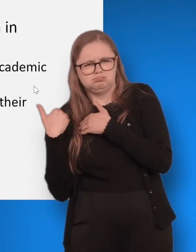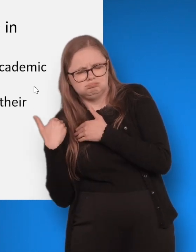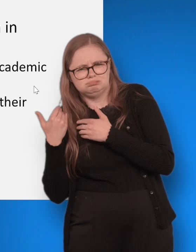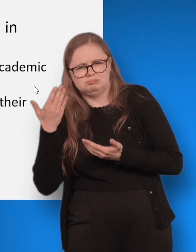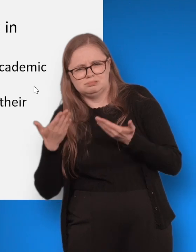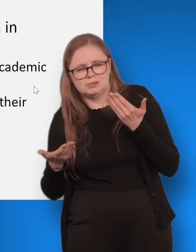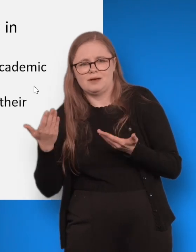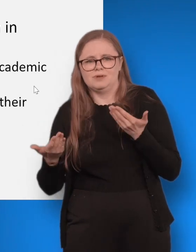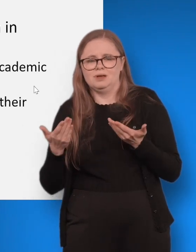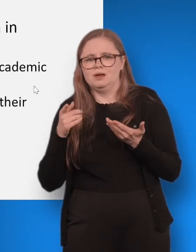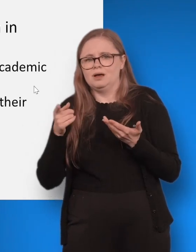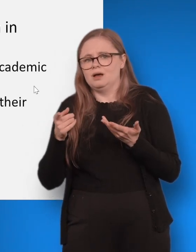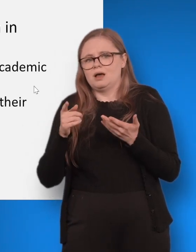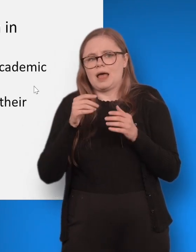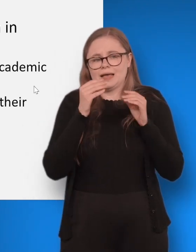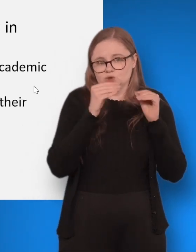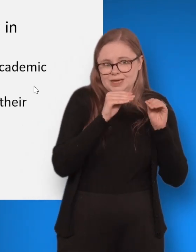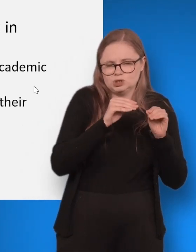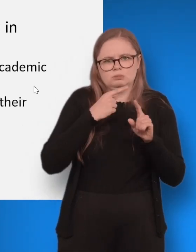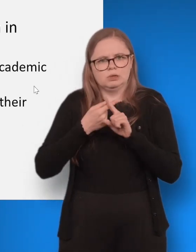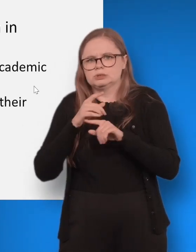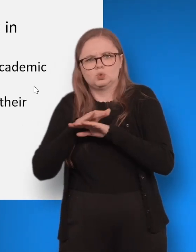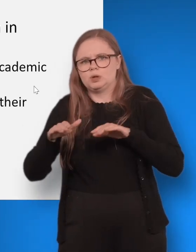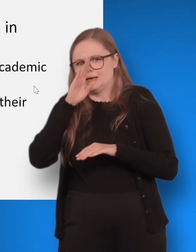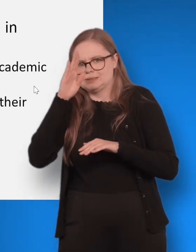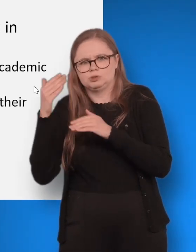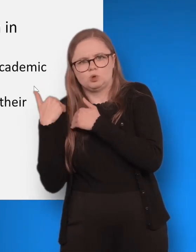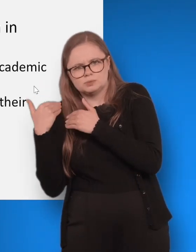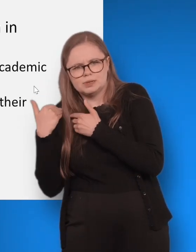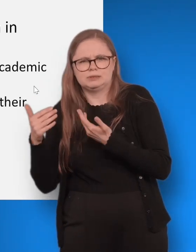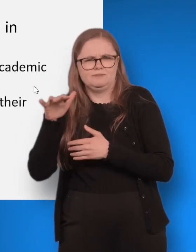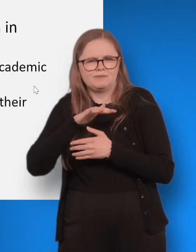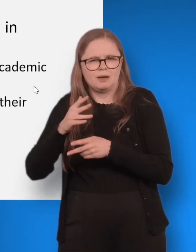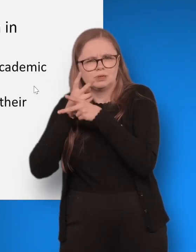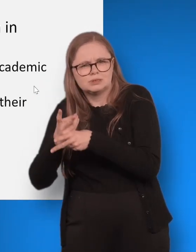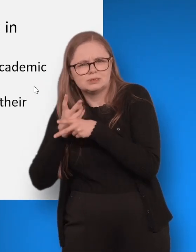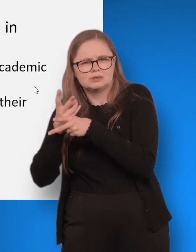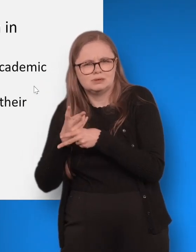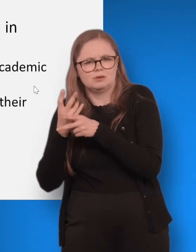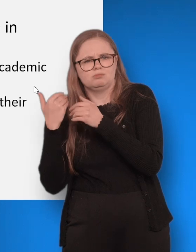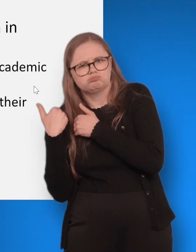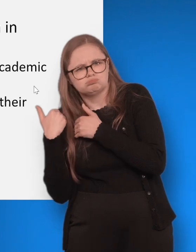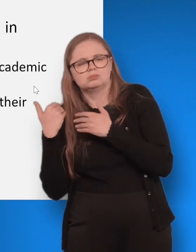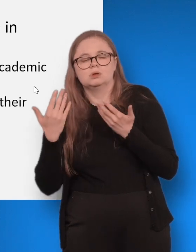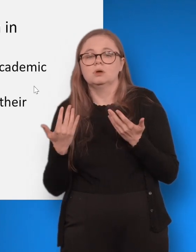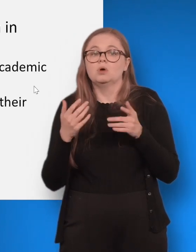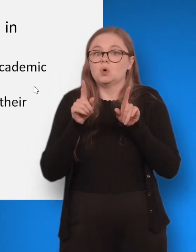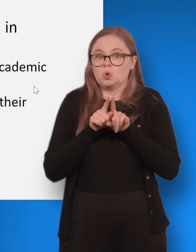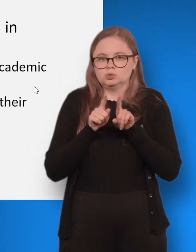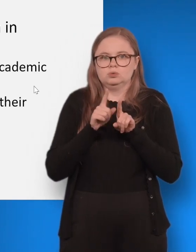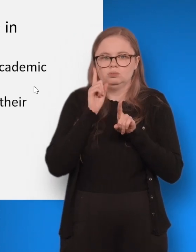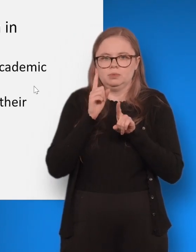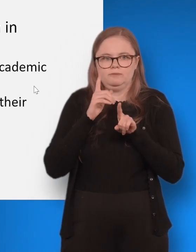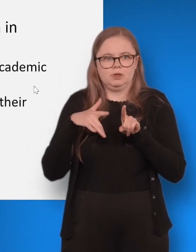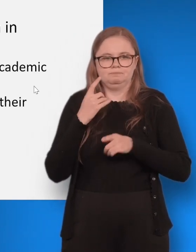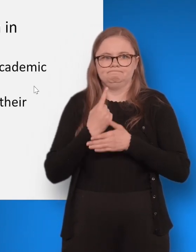non-academic responsibilities, for example, family care, the increased likelihood of experiencing isolation